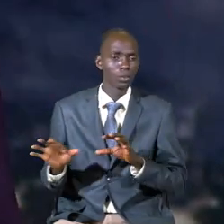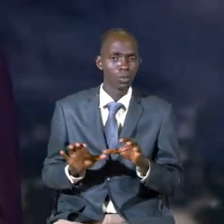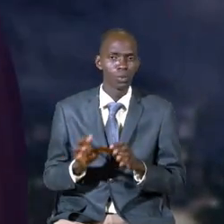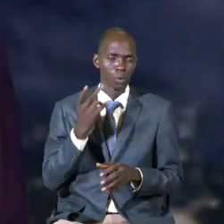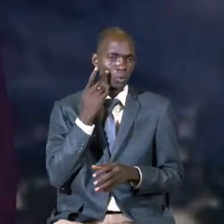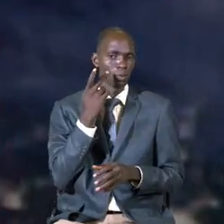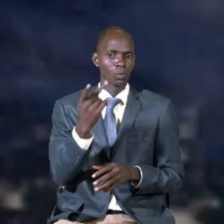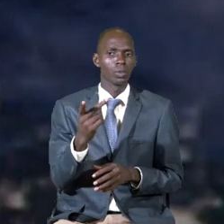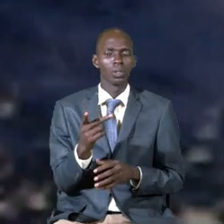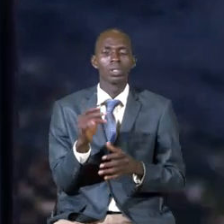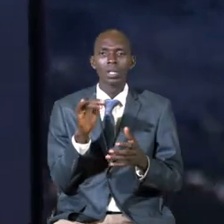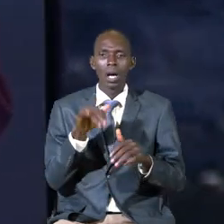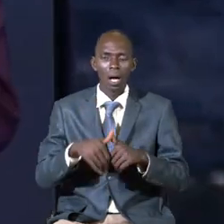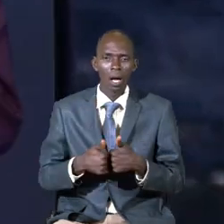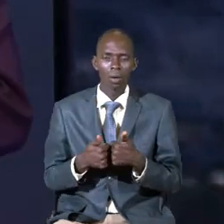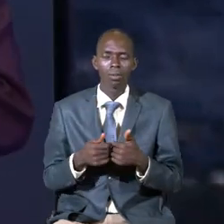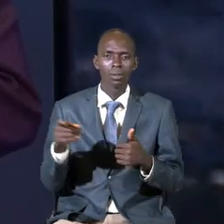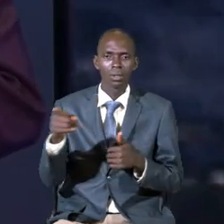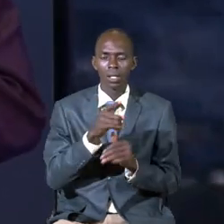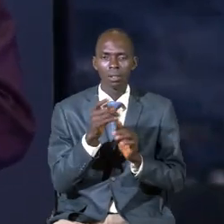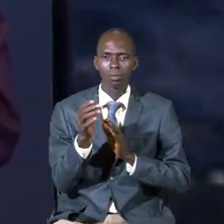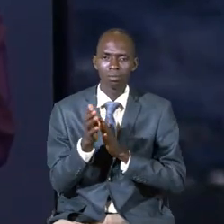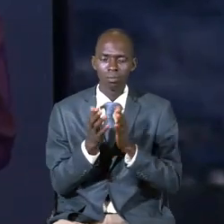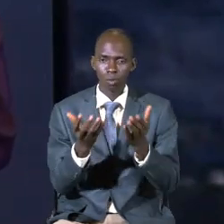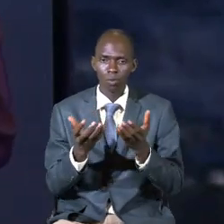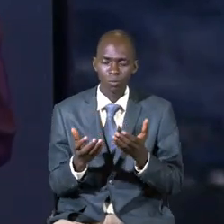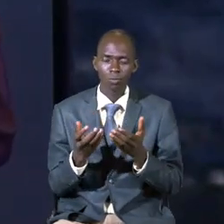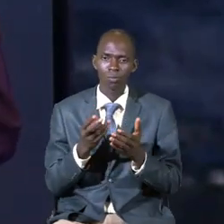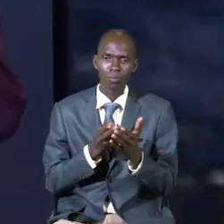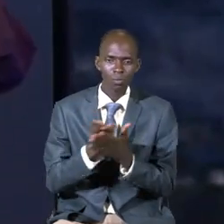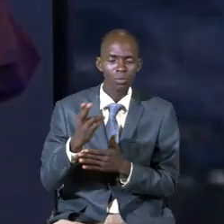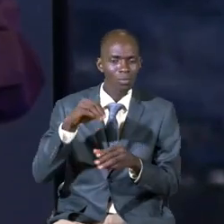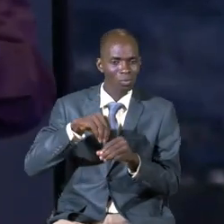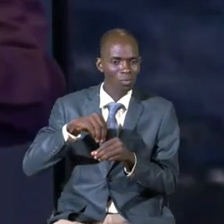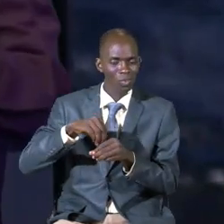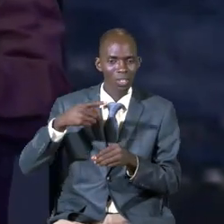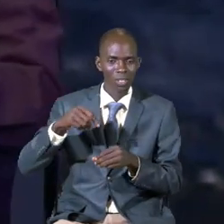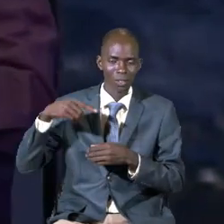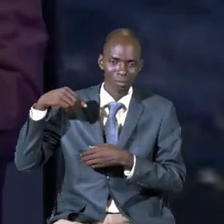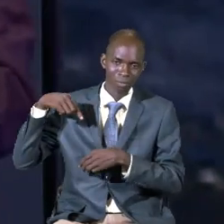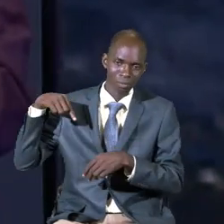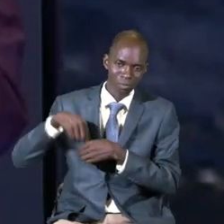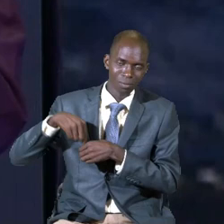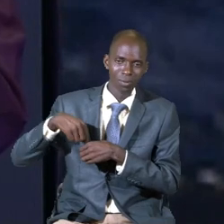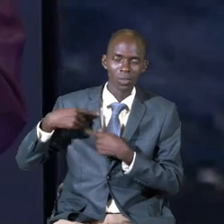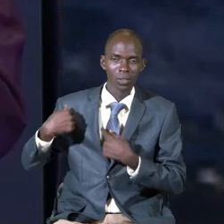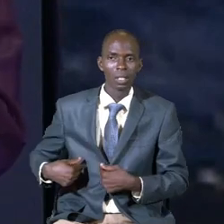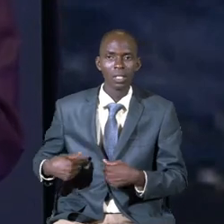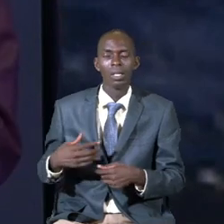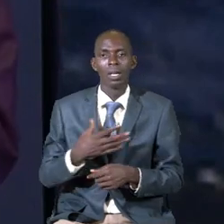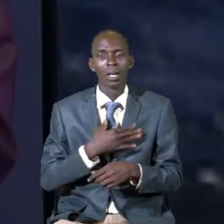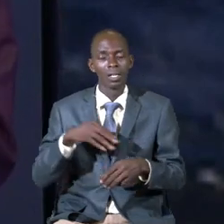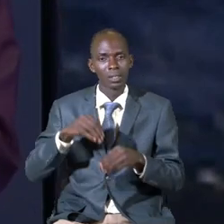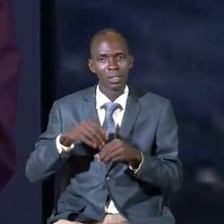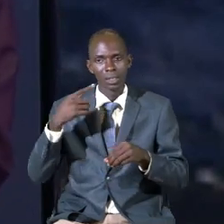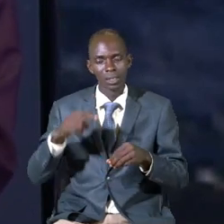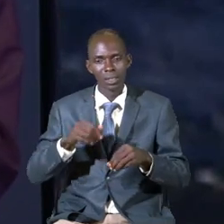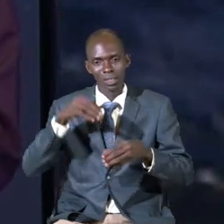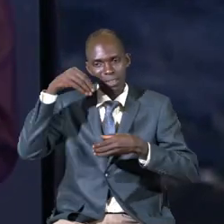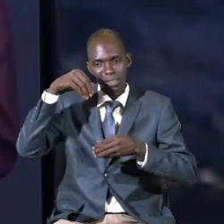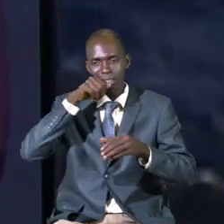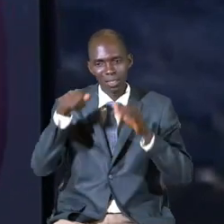desires truth in the inward parts and in the hidden part thou shalt